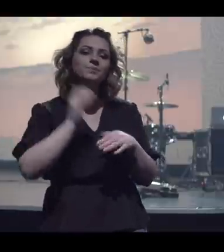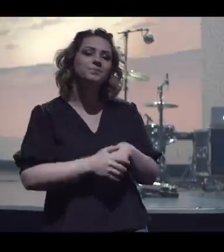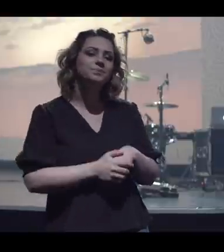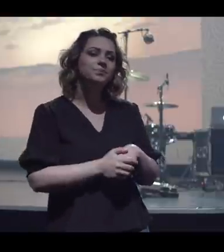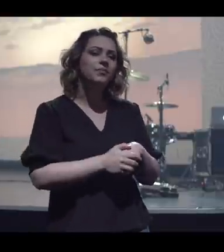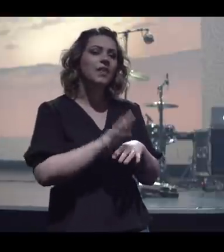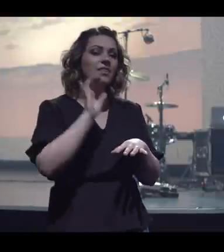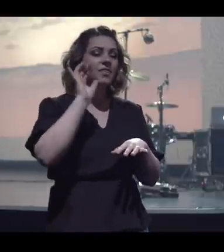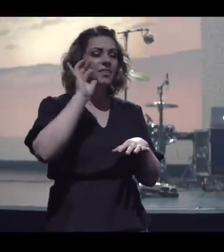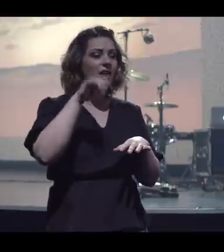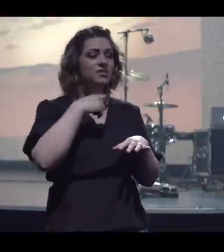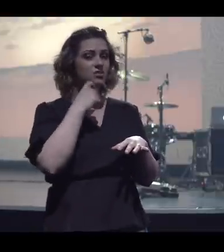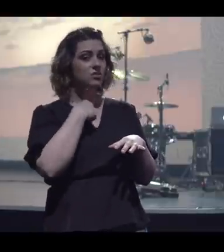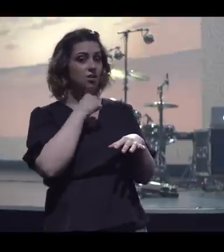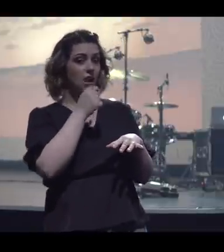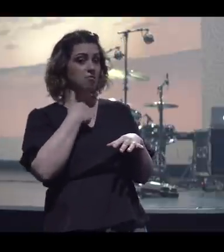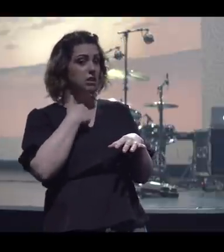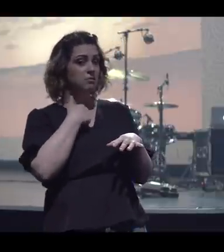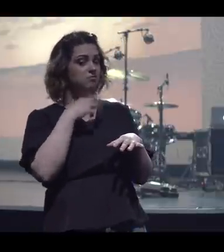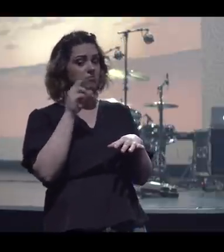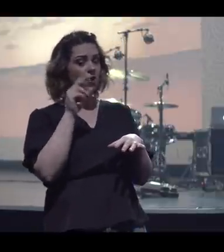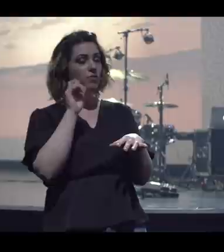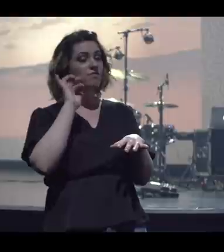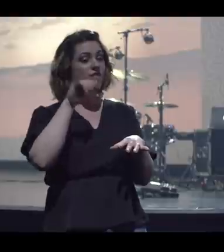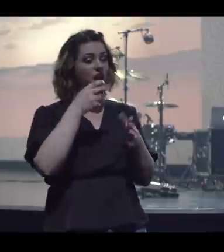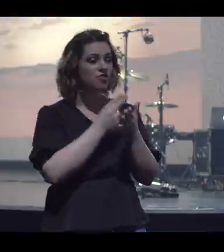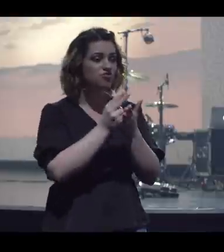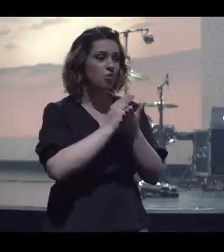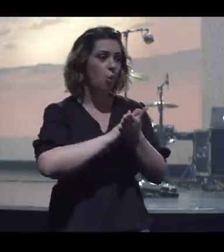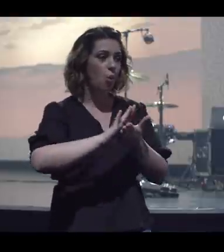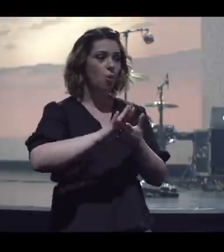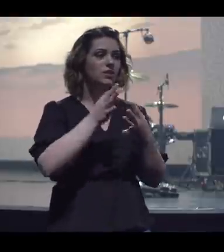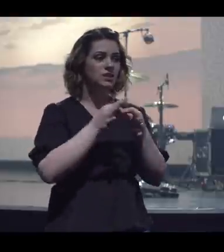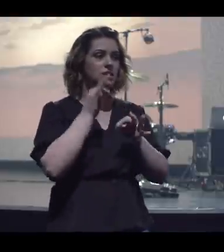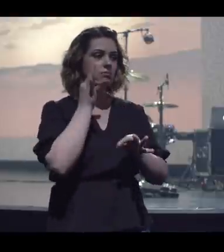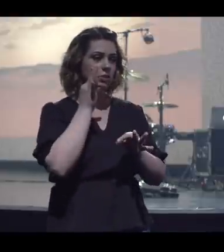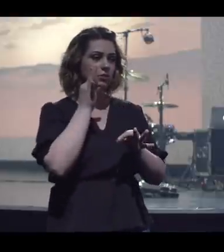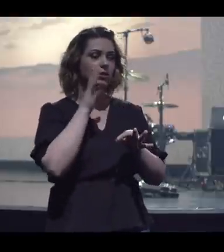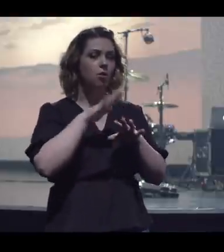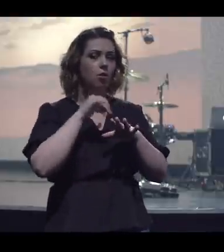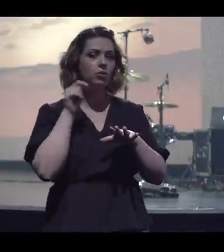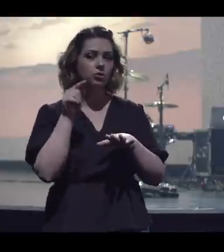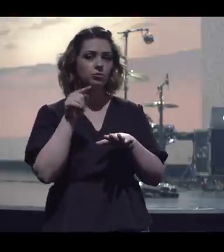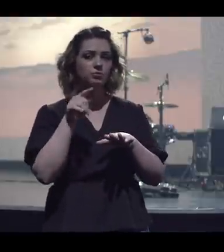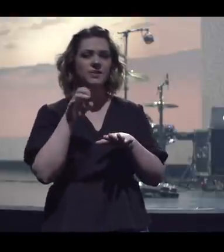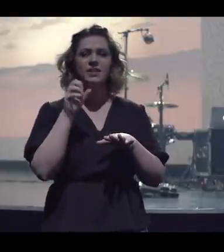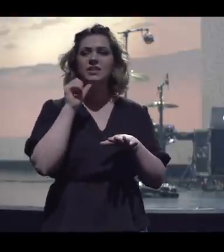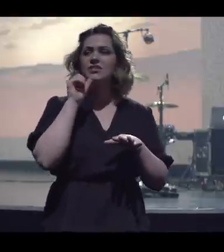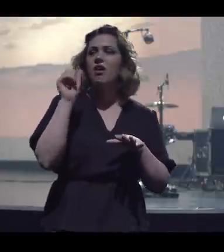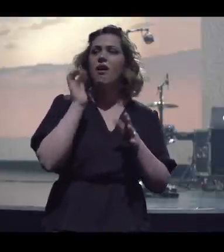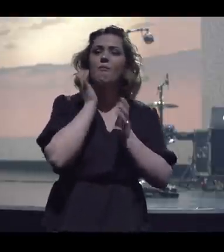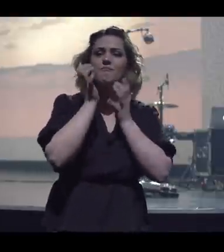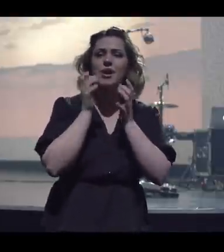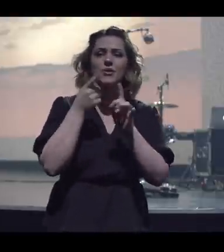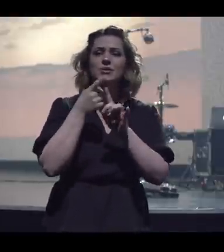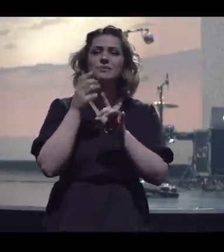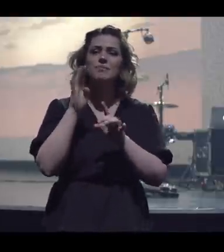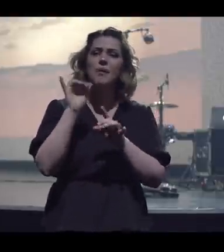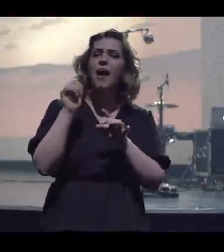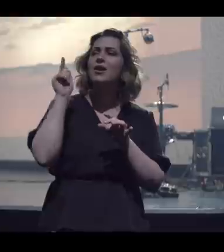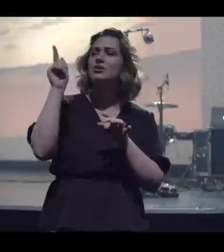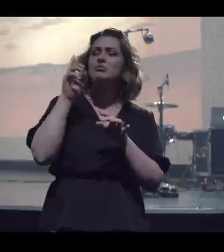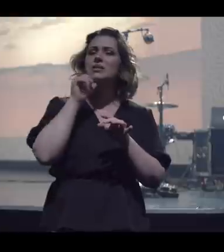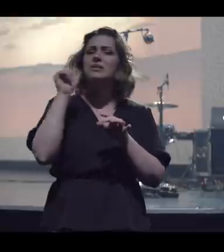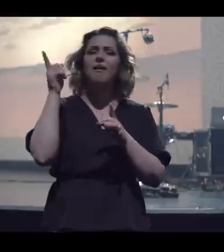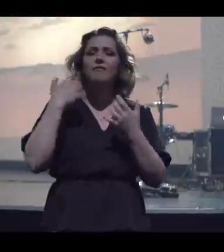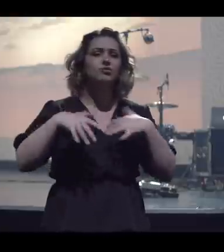you, inviting you back home. He's not gonna shame you. He's not gonna beat you. He's not embarrassed by you, and he hasn't given up on